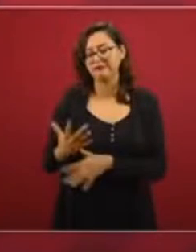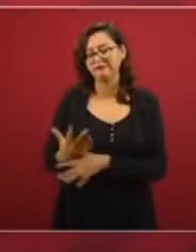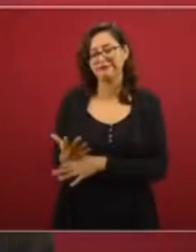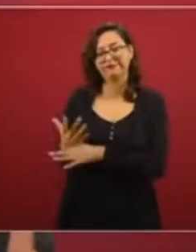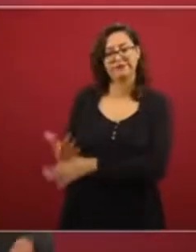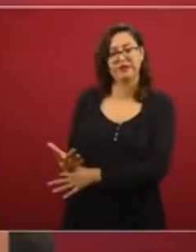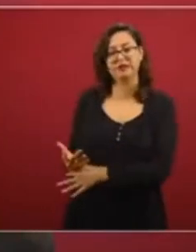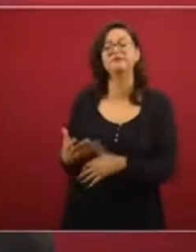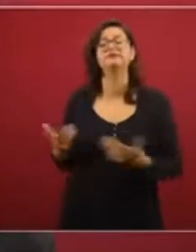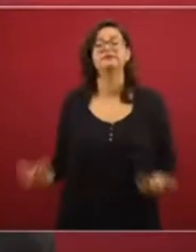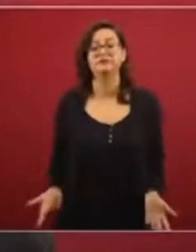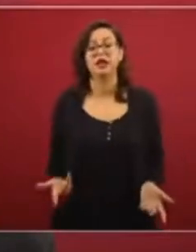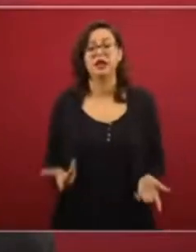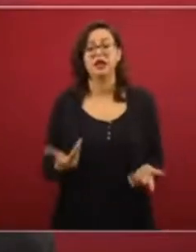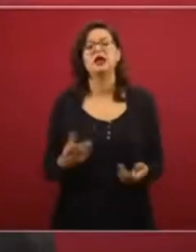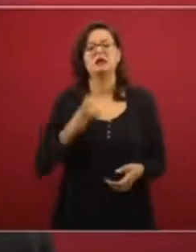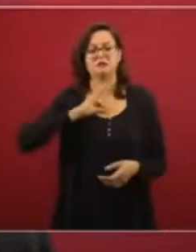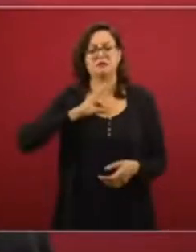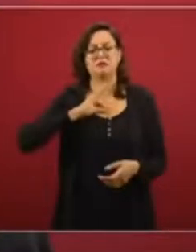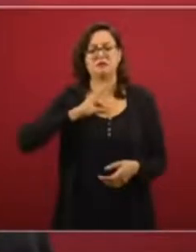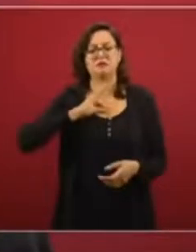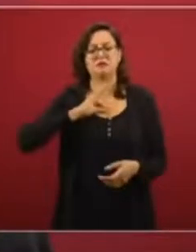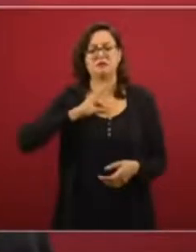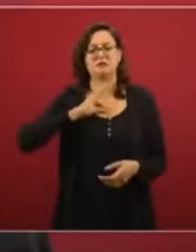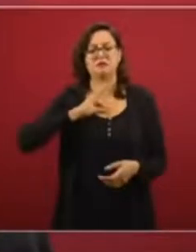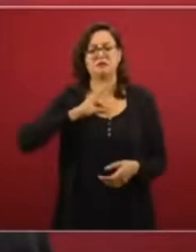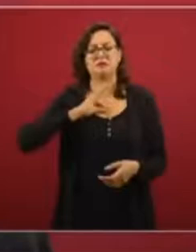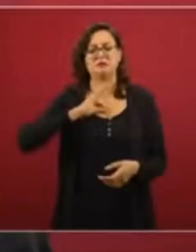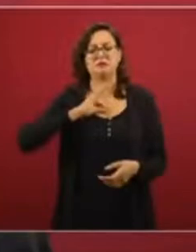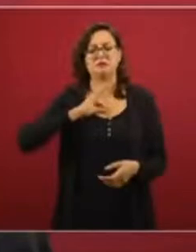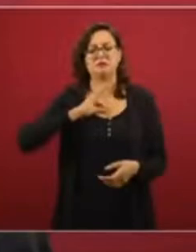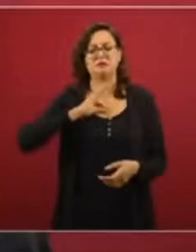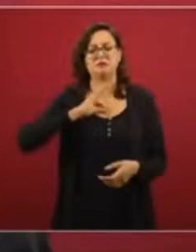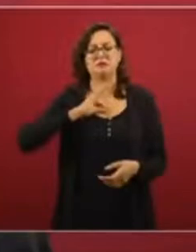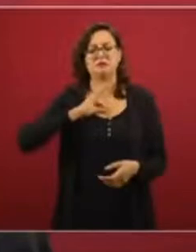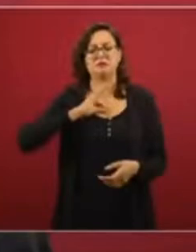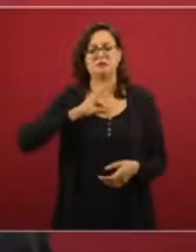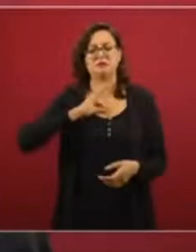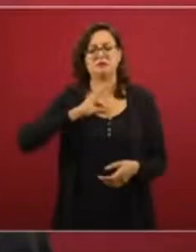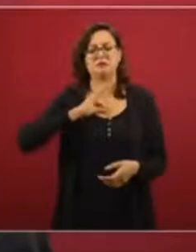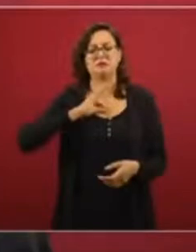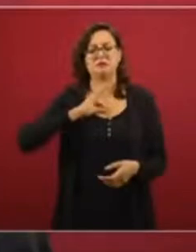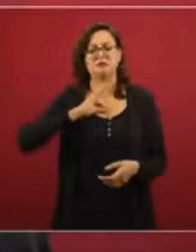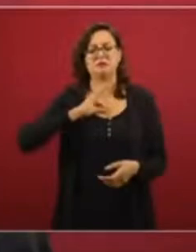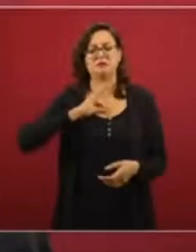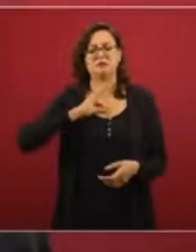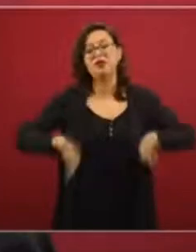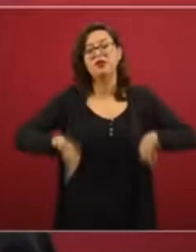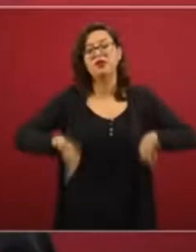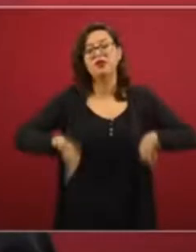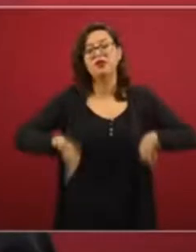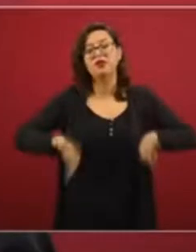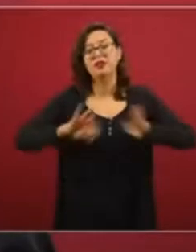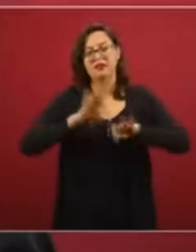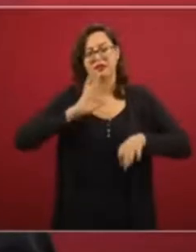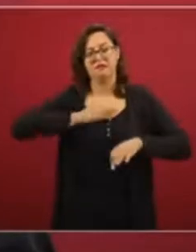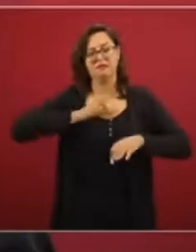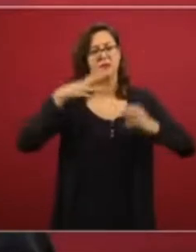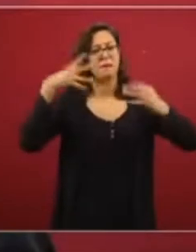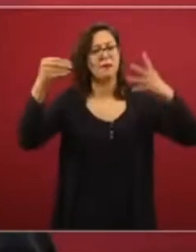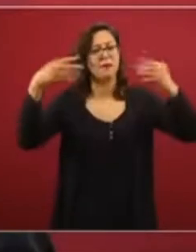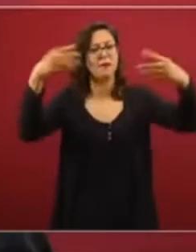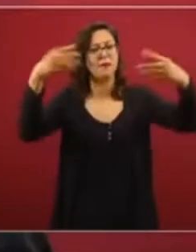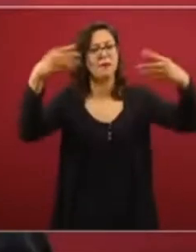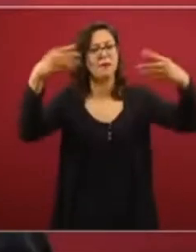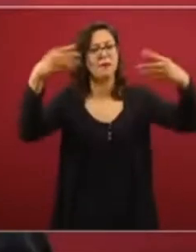population? Antes de este evento agudo. Before this terrible event. Y es muy